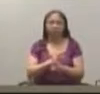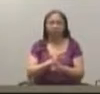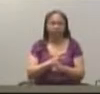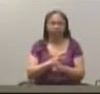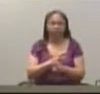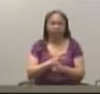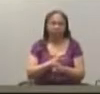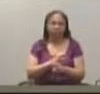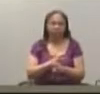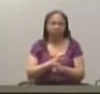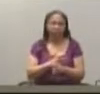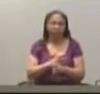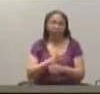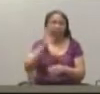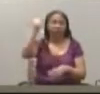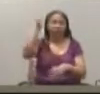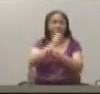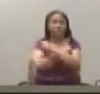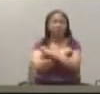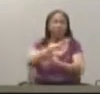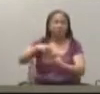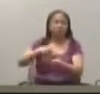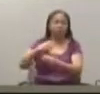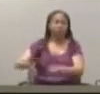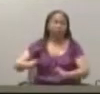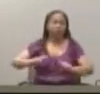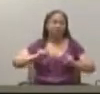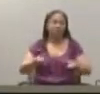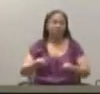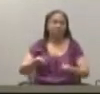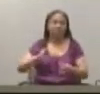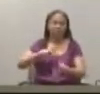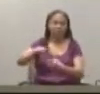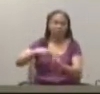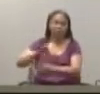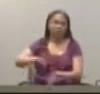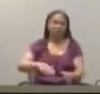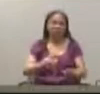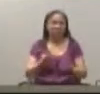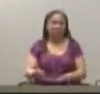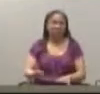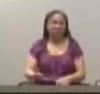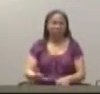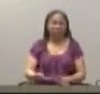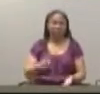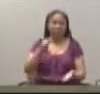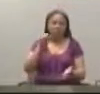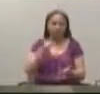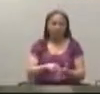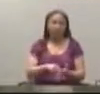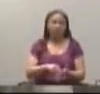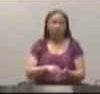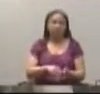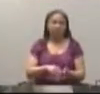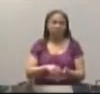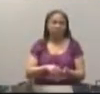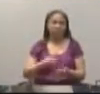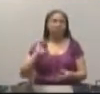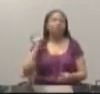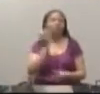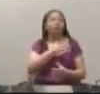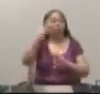has overcome sin, has overcome death. And that, brothers and sisters, is our